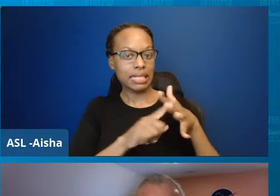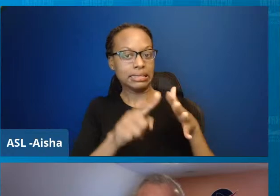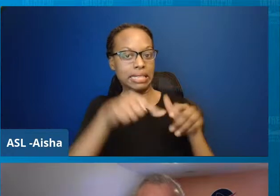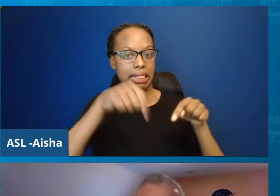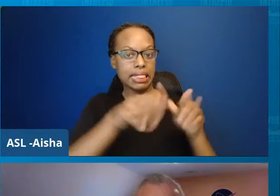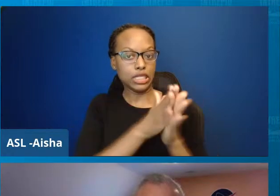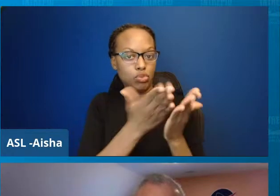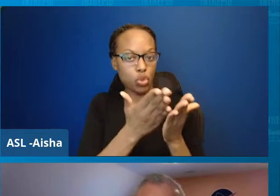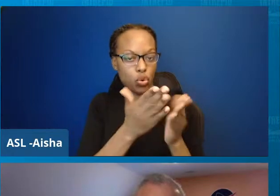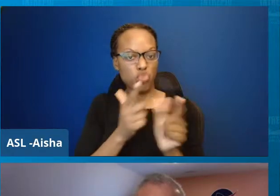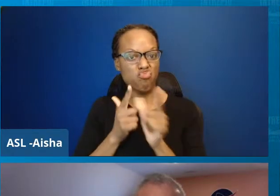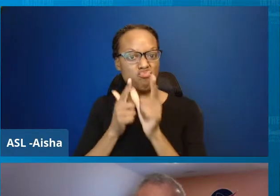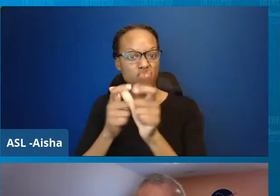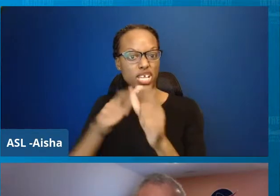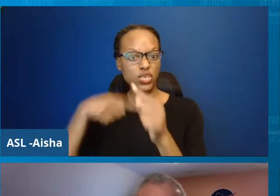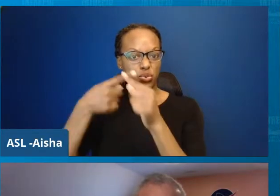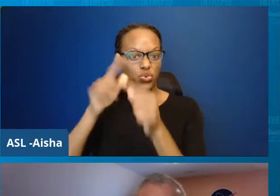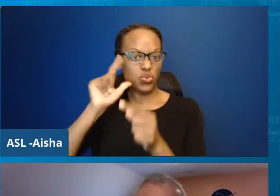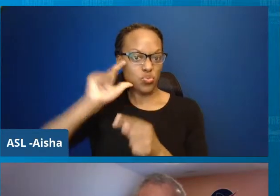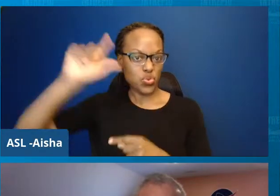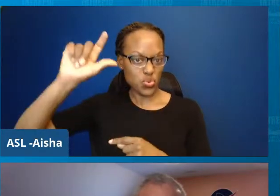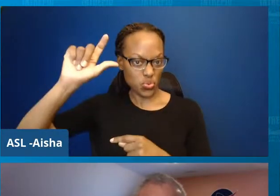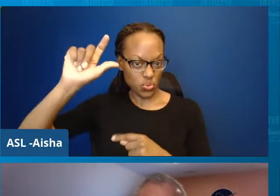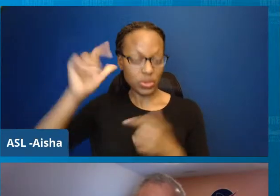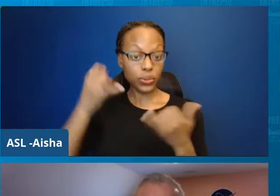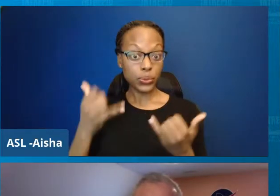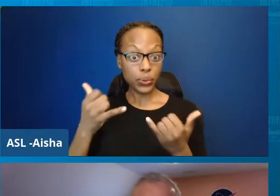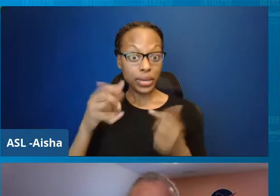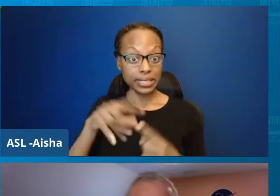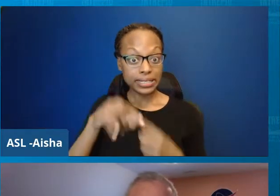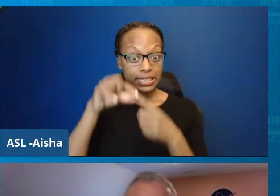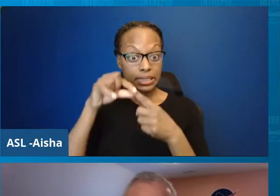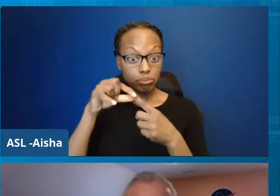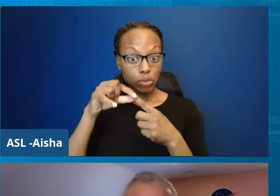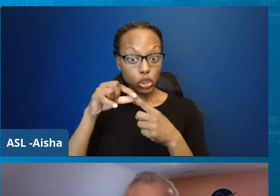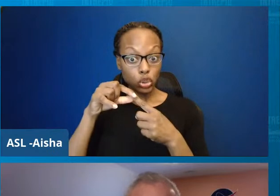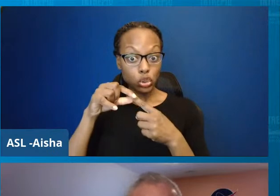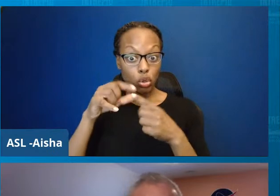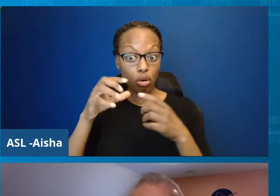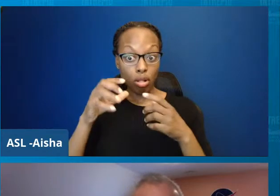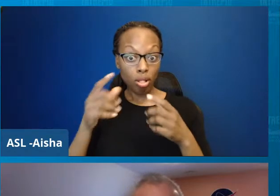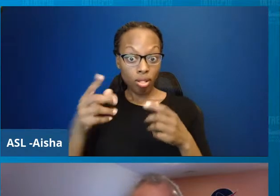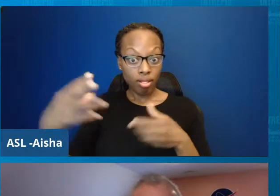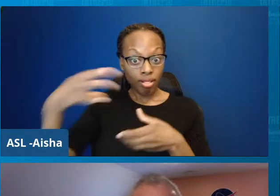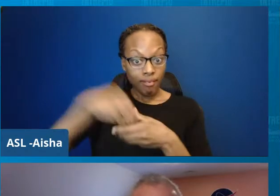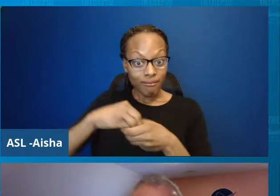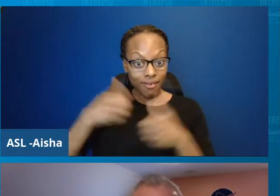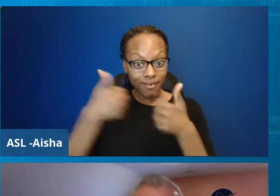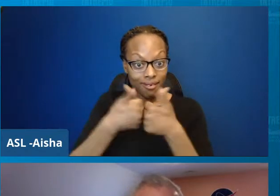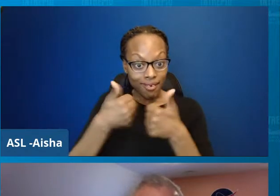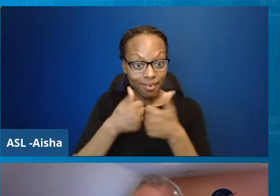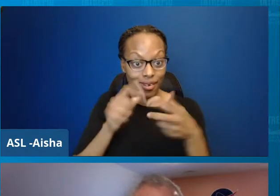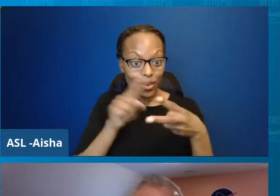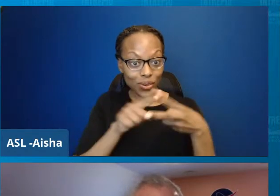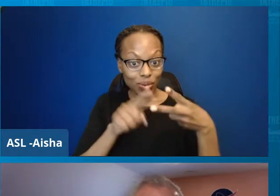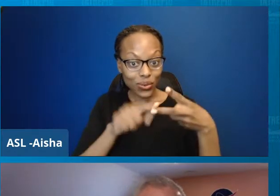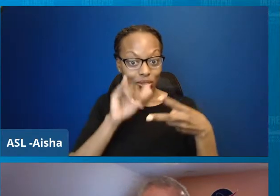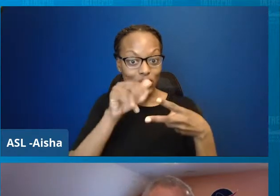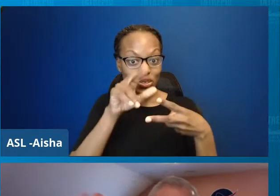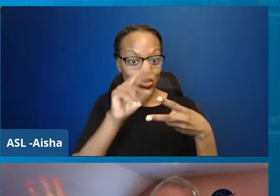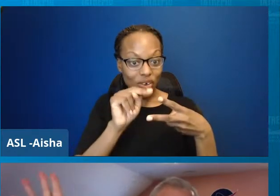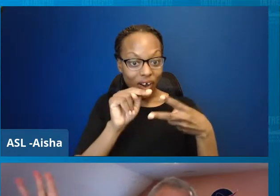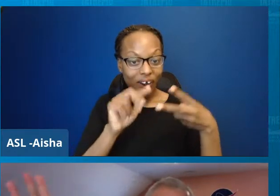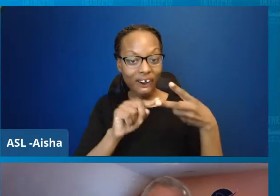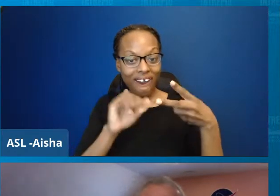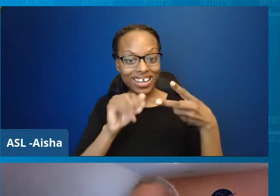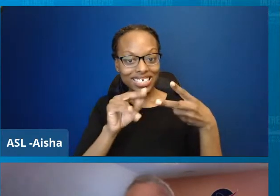Race to the Moon. And today we're going to be playing with our 2 very special contestants, Jennifer L. Home and John Rocco.